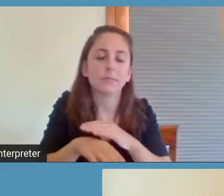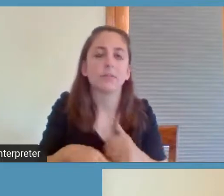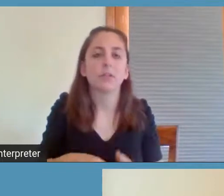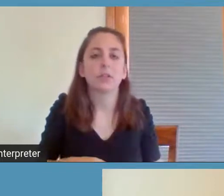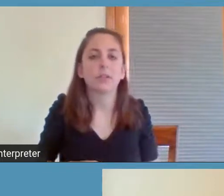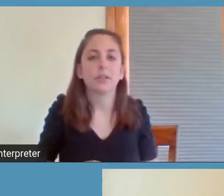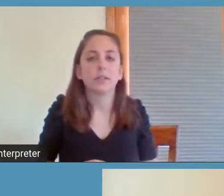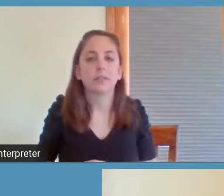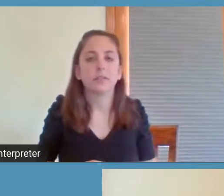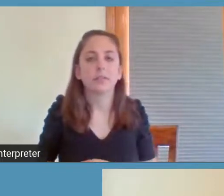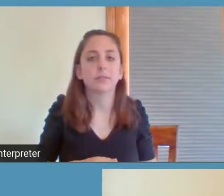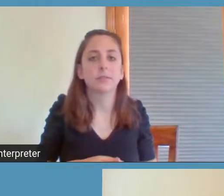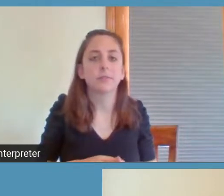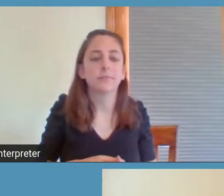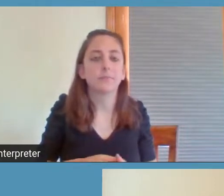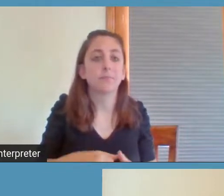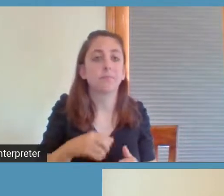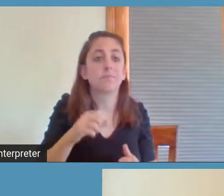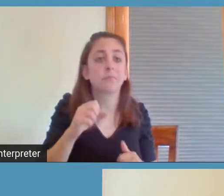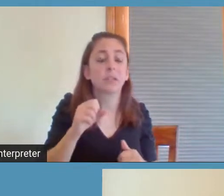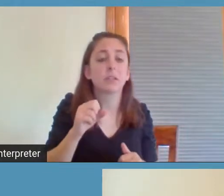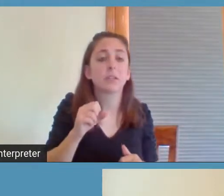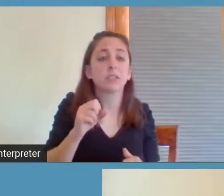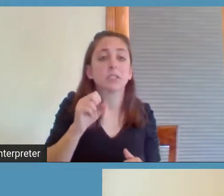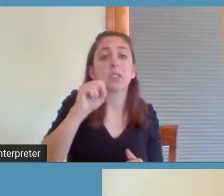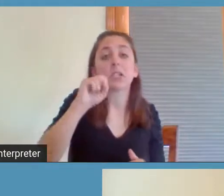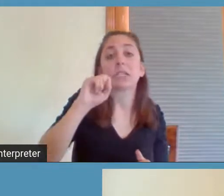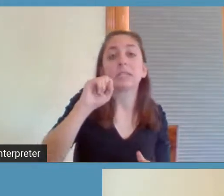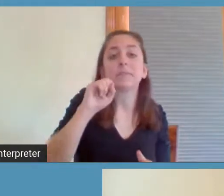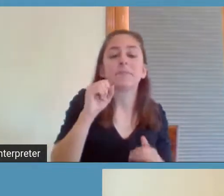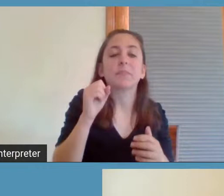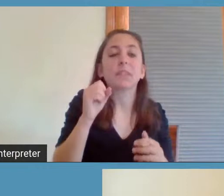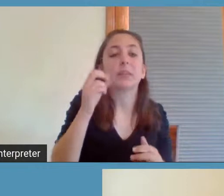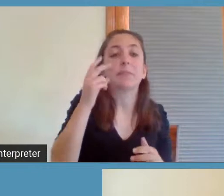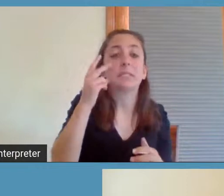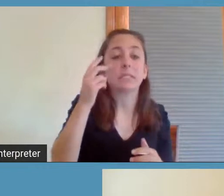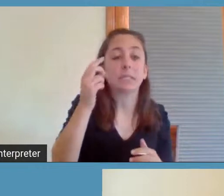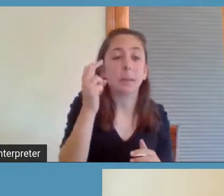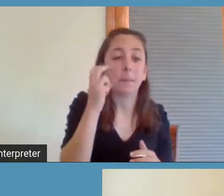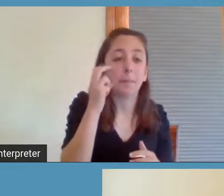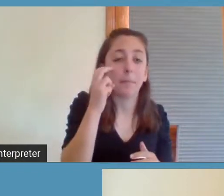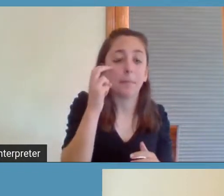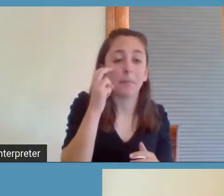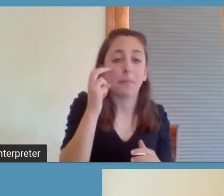there a sight impaired accessibility for any of these, like a